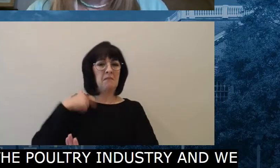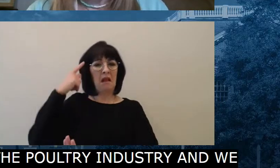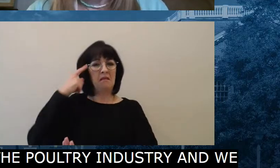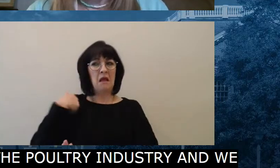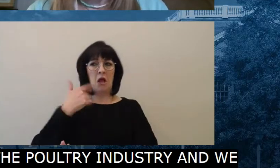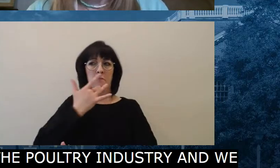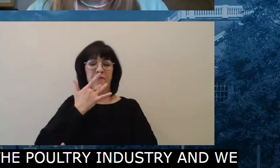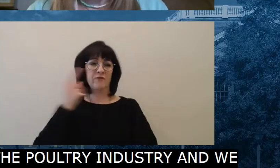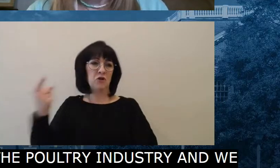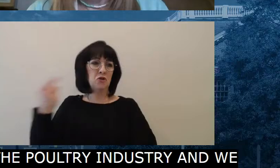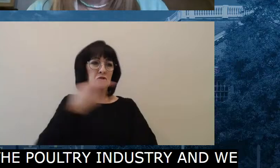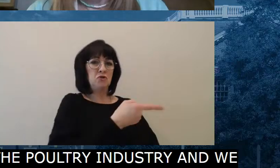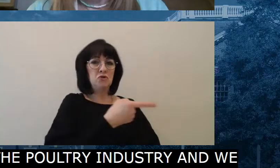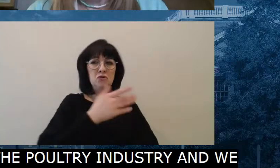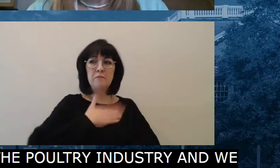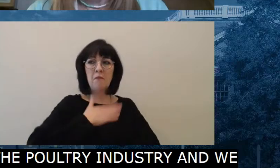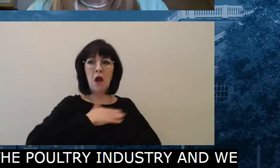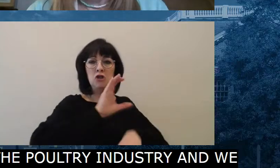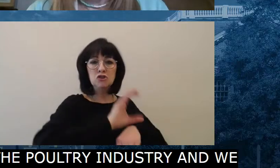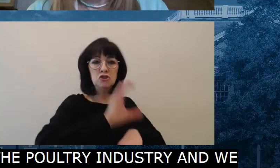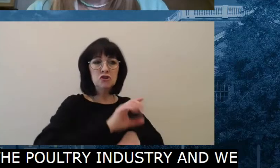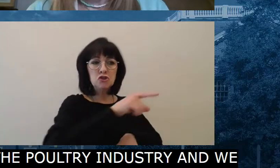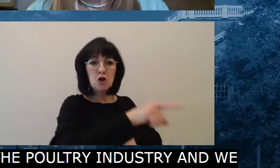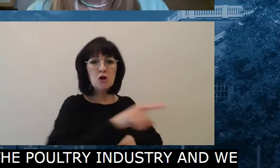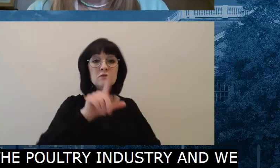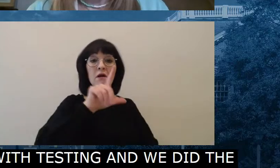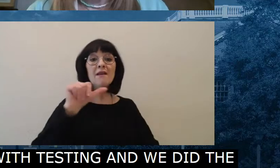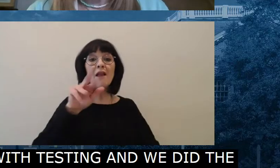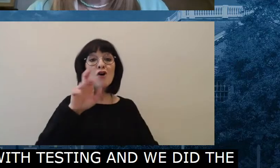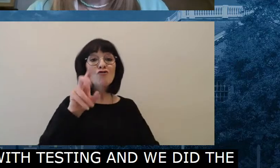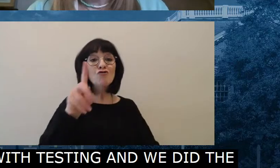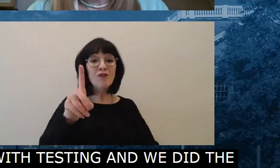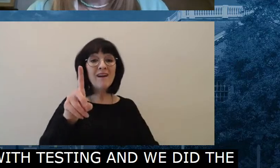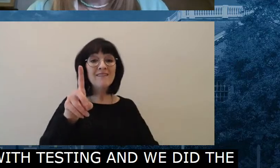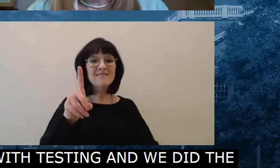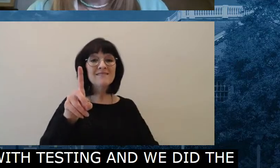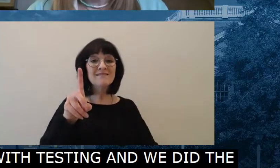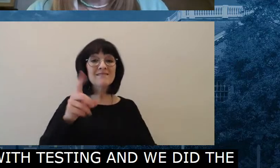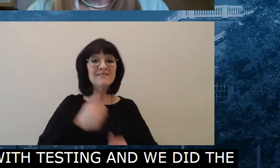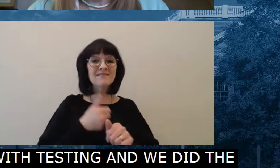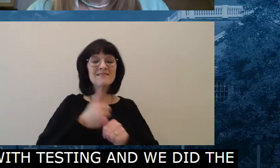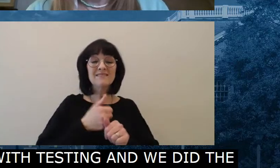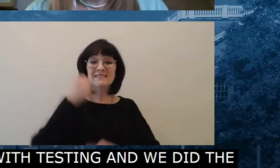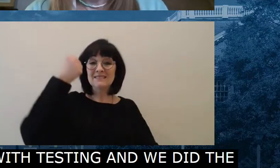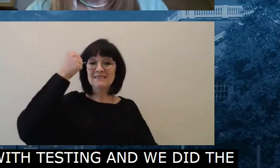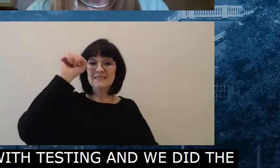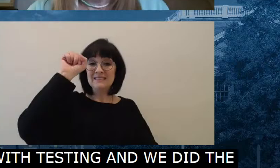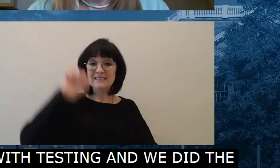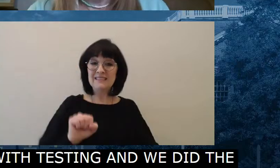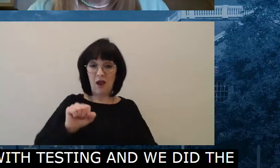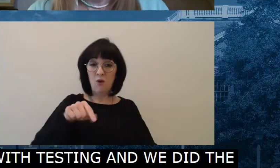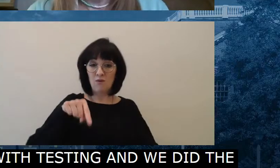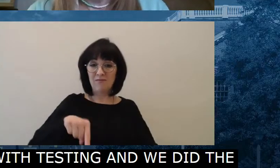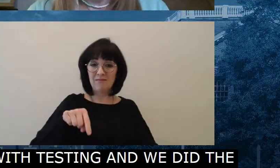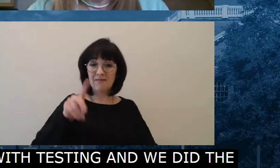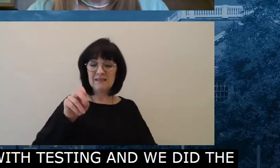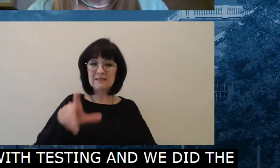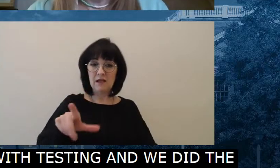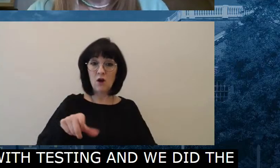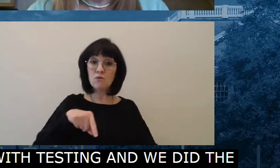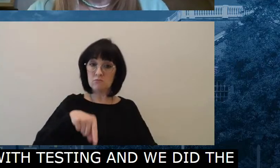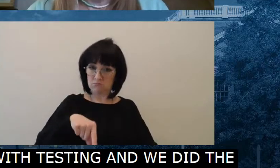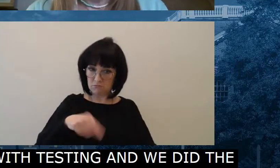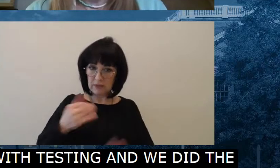might be the local church. La Red is specifically the federally qualified health center, is getting